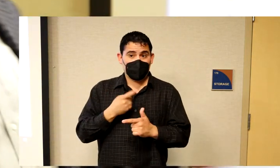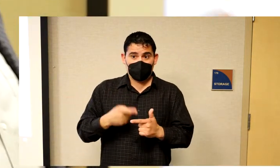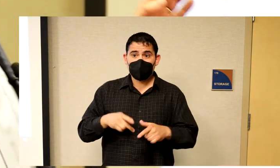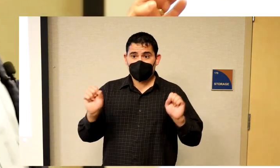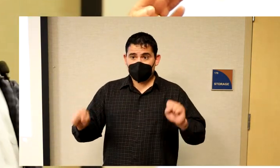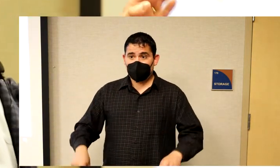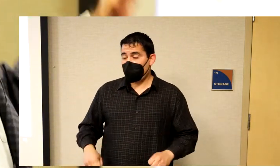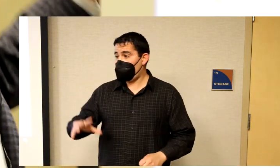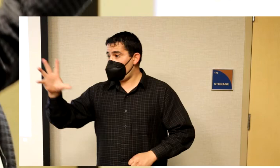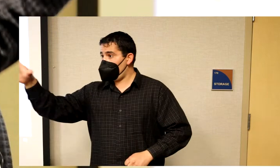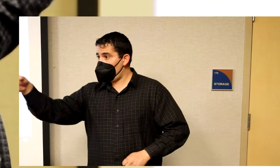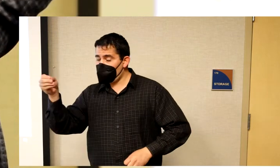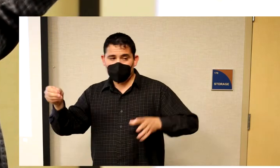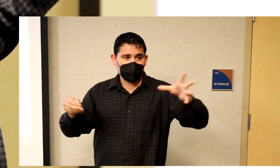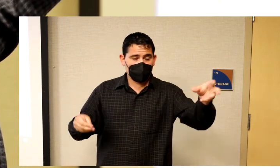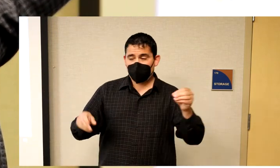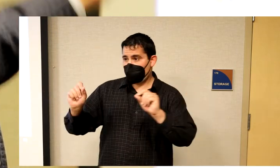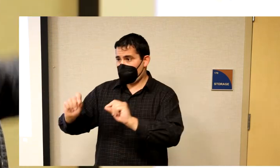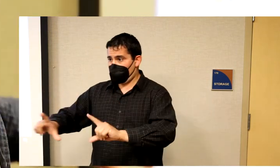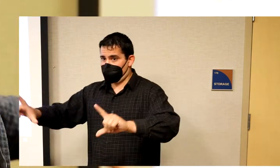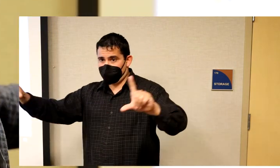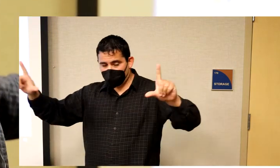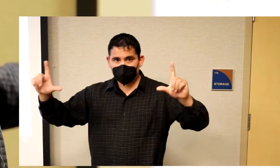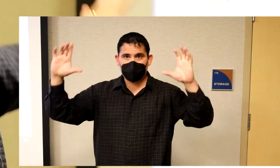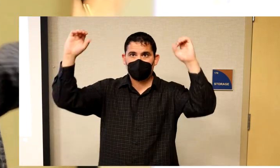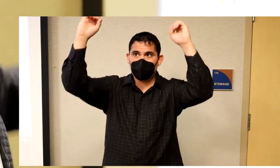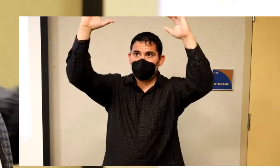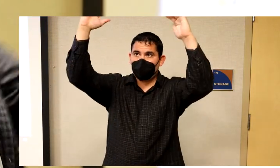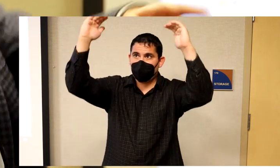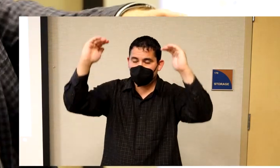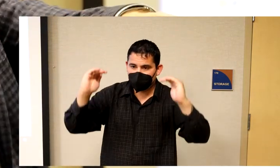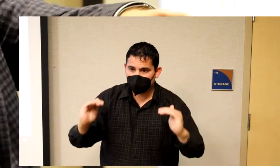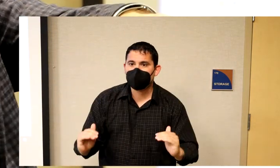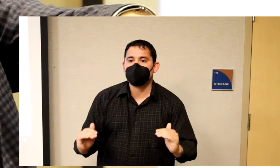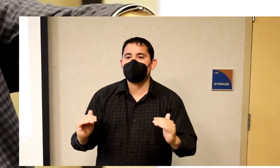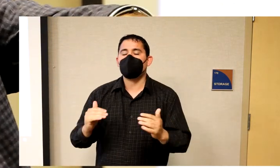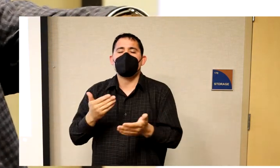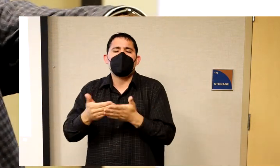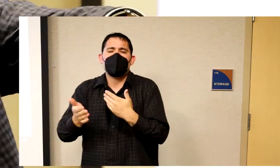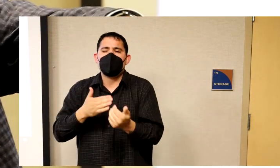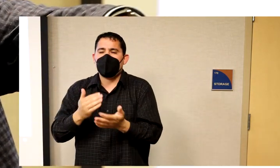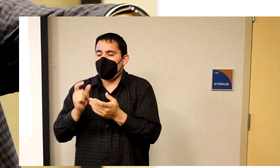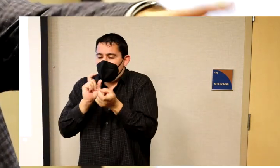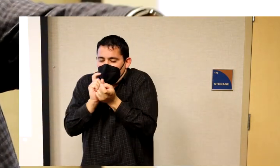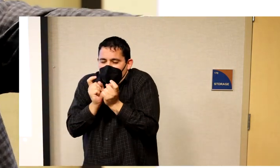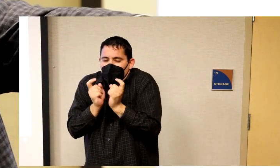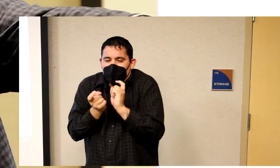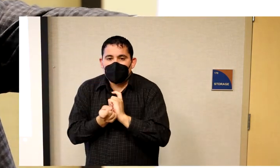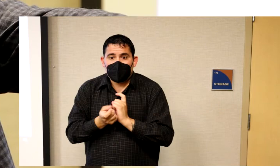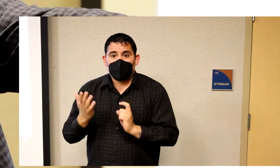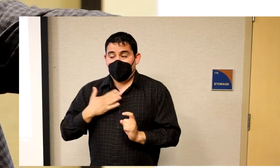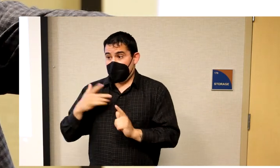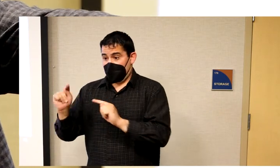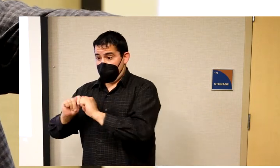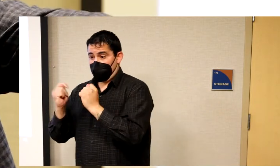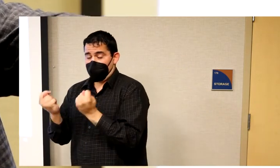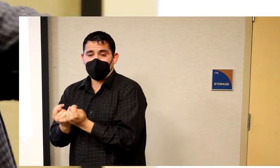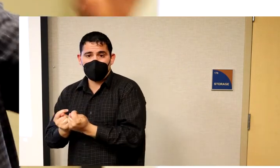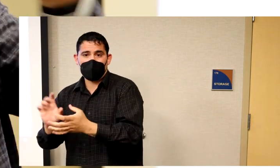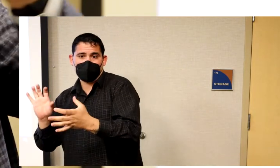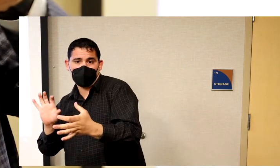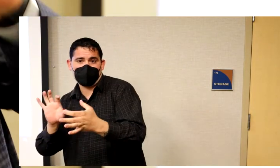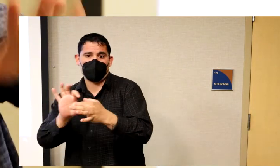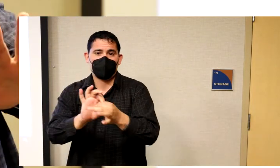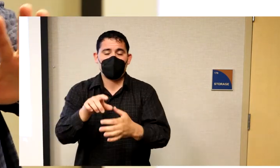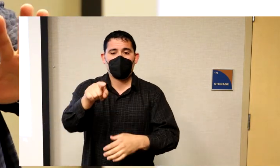would be actually we would just go ahead and post all of them, but with whatever adjustments, and my team will get with Angel to make whatever adjustments he might like to his